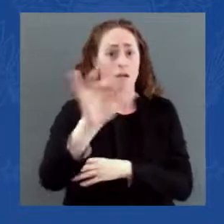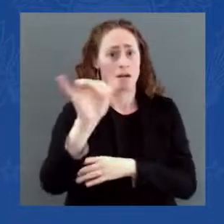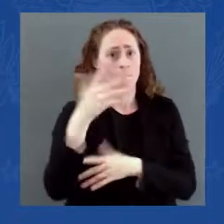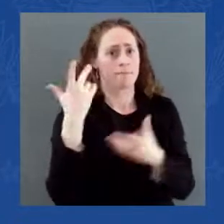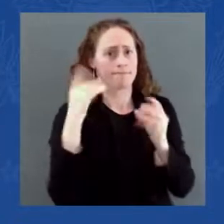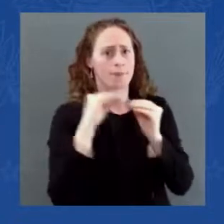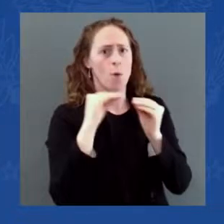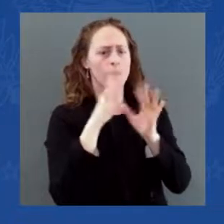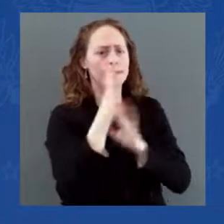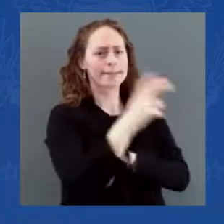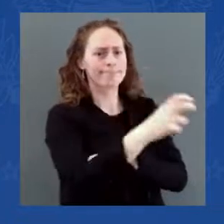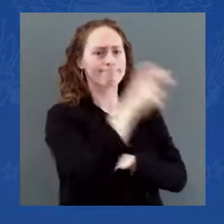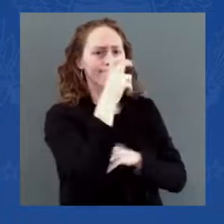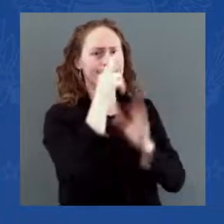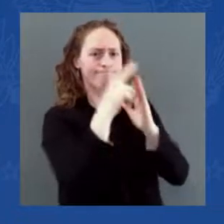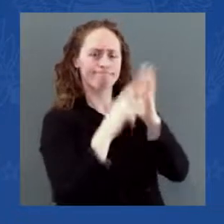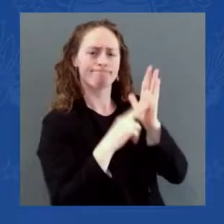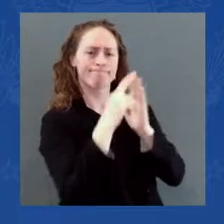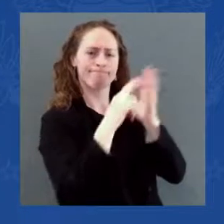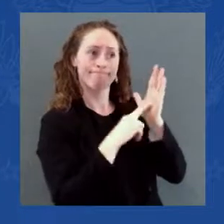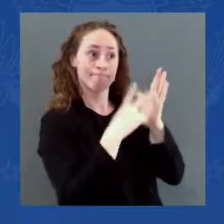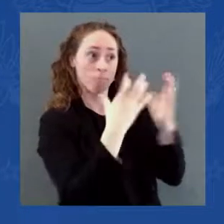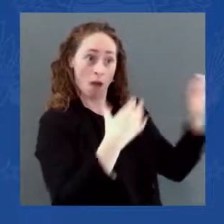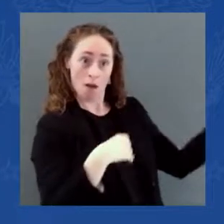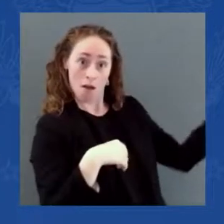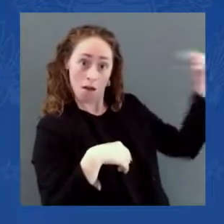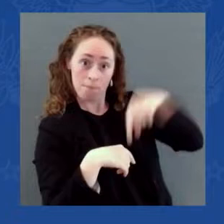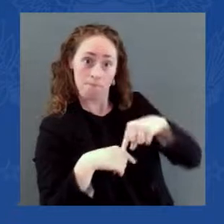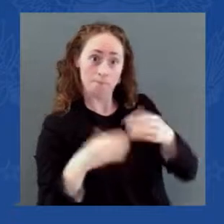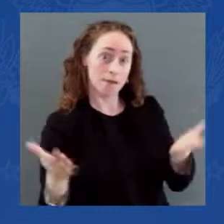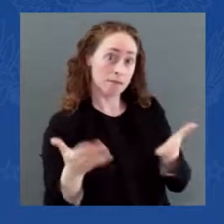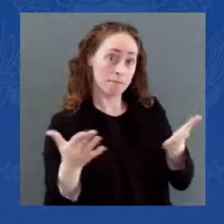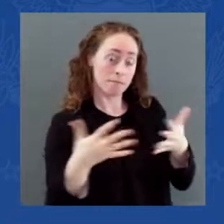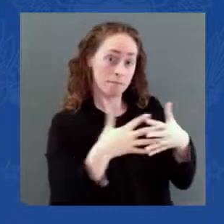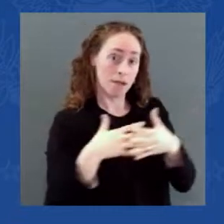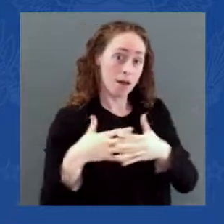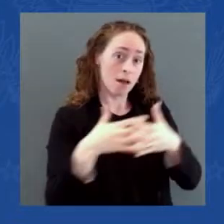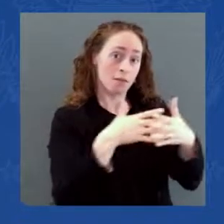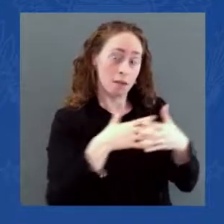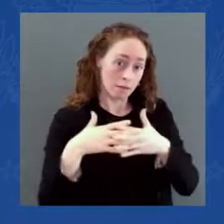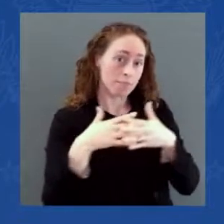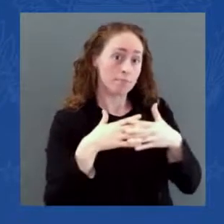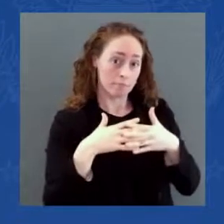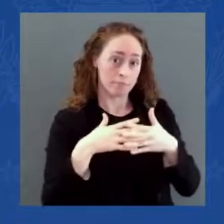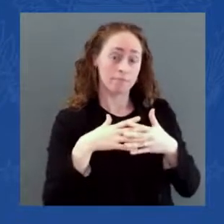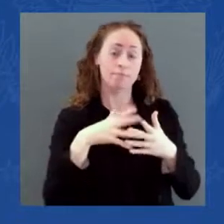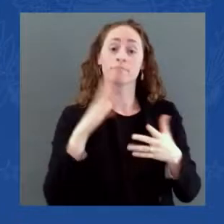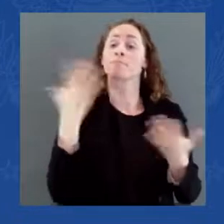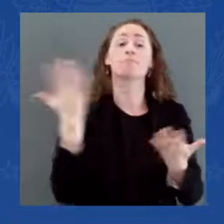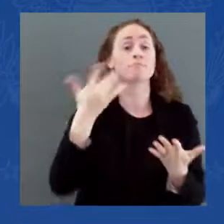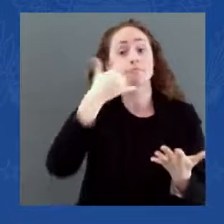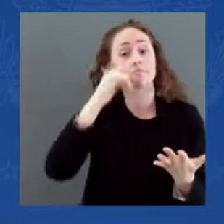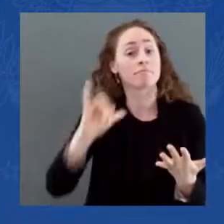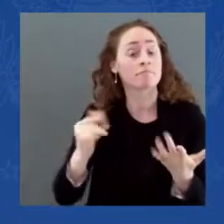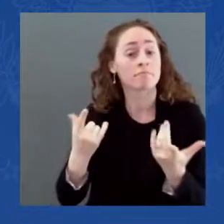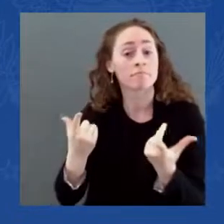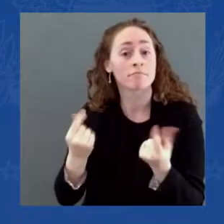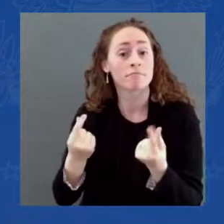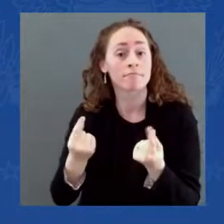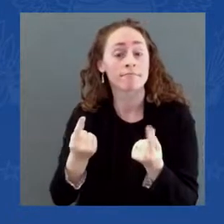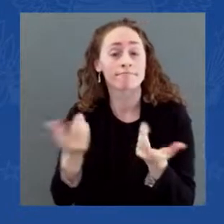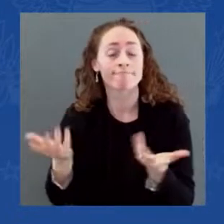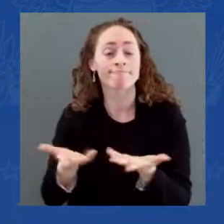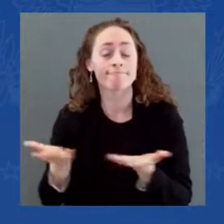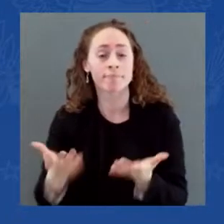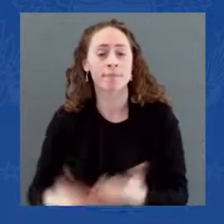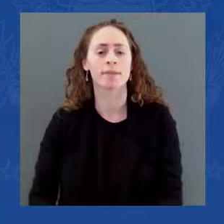My plan I'm announcing today pulls no punches in the fight against COVID-19, and it's a plan that I think should unite us. I know COVID-19 has